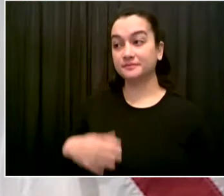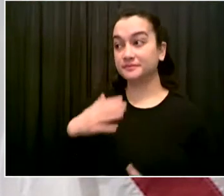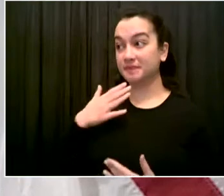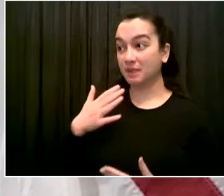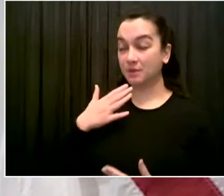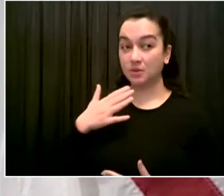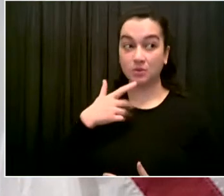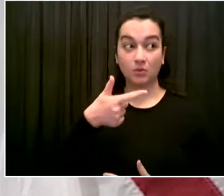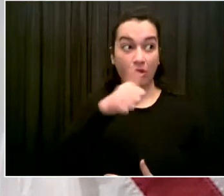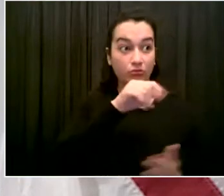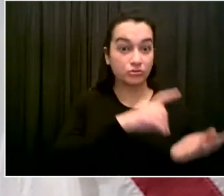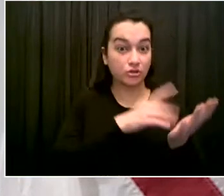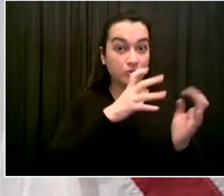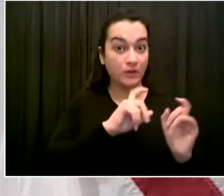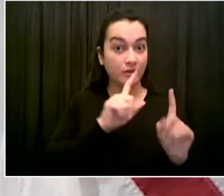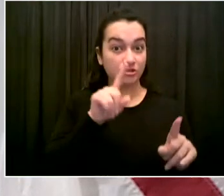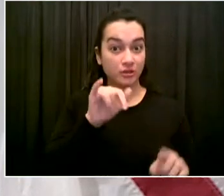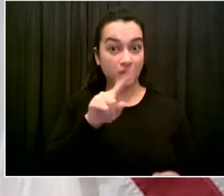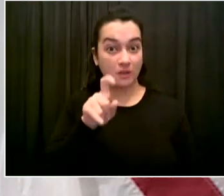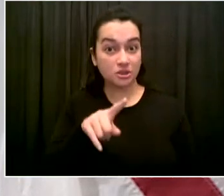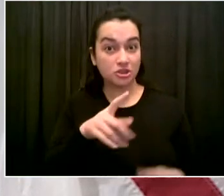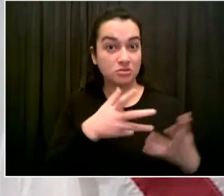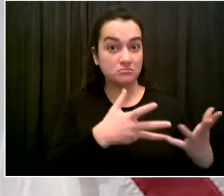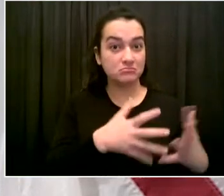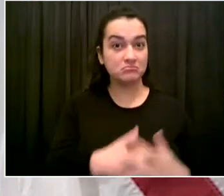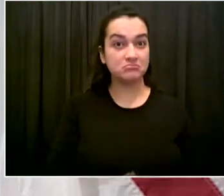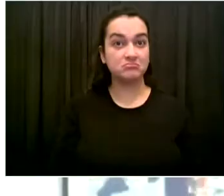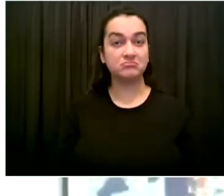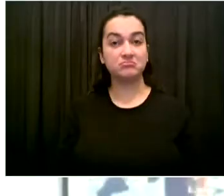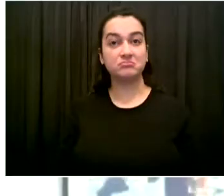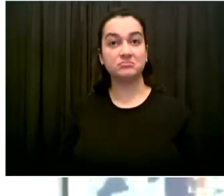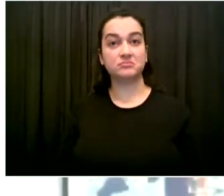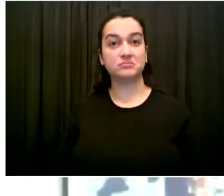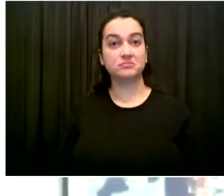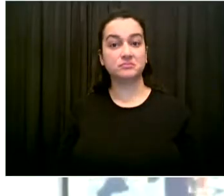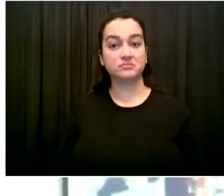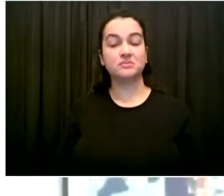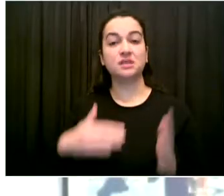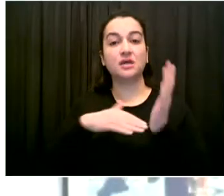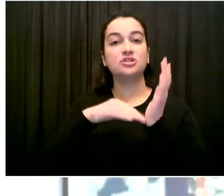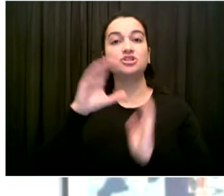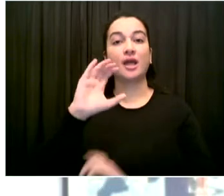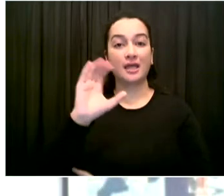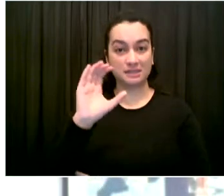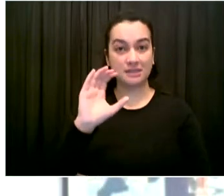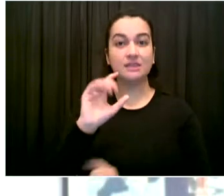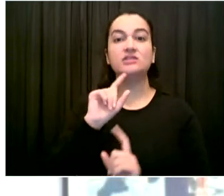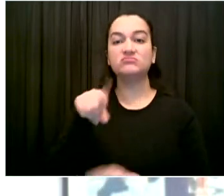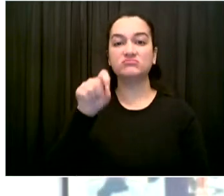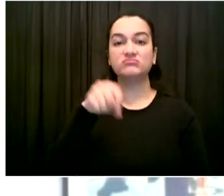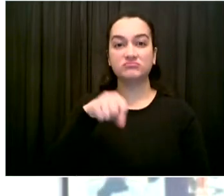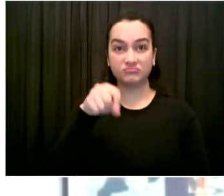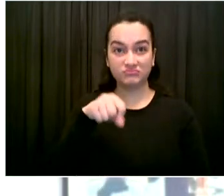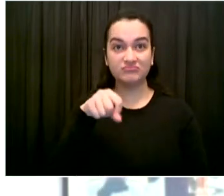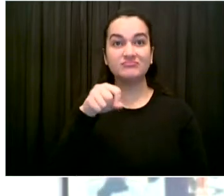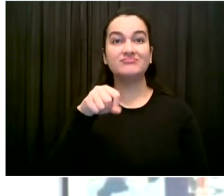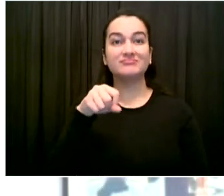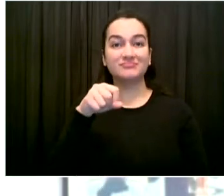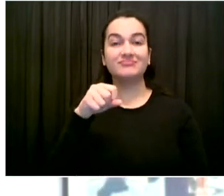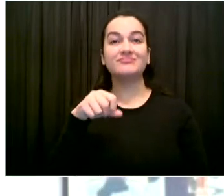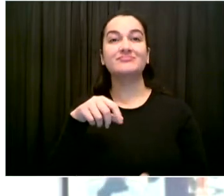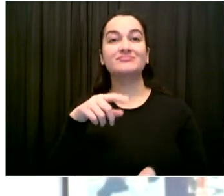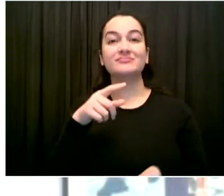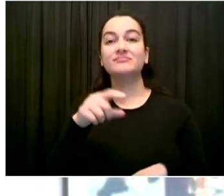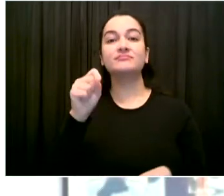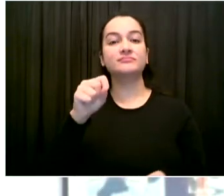Yes, sir. I'll just add briefly. We set this bold goal of 5 million people getting vaccinated